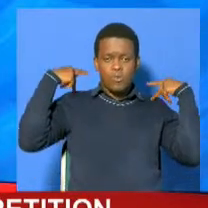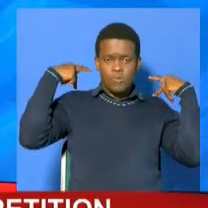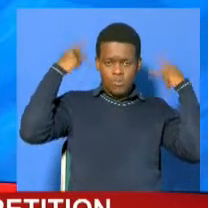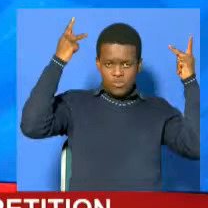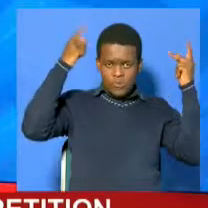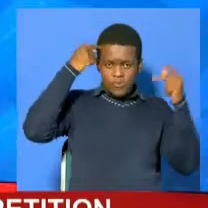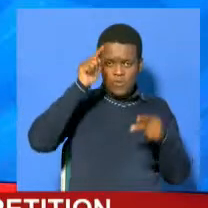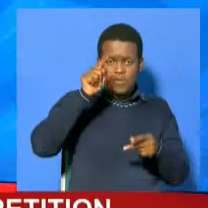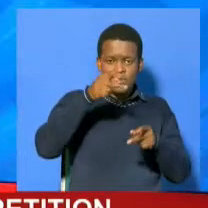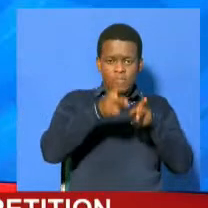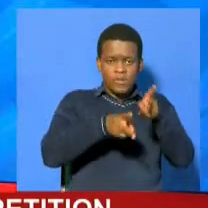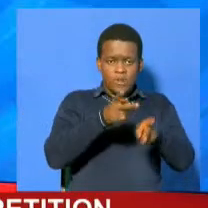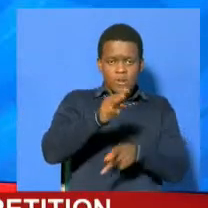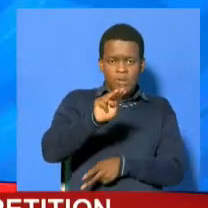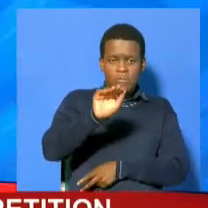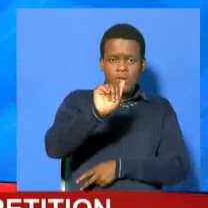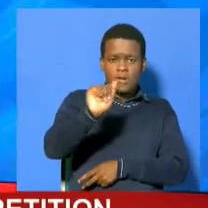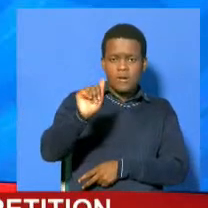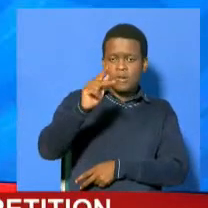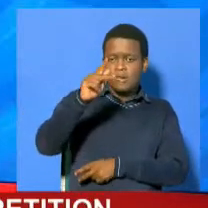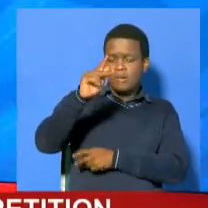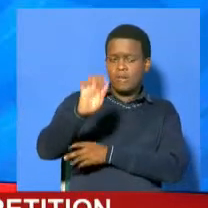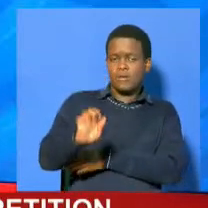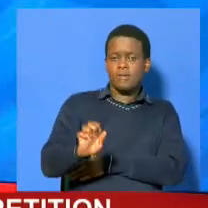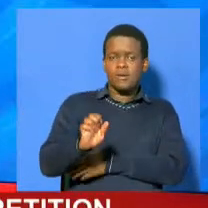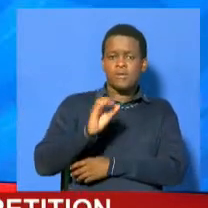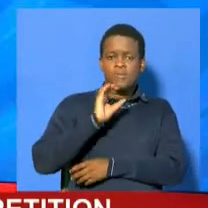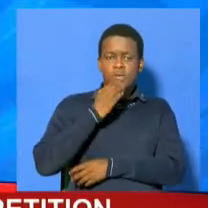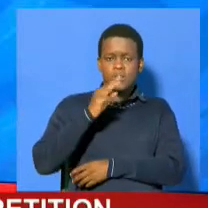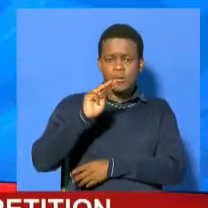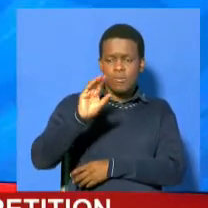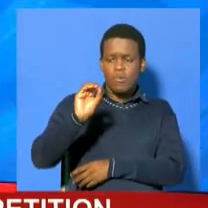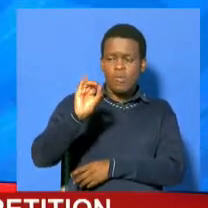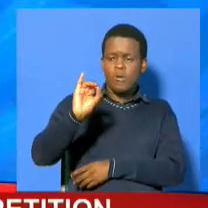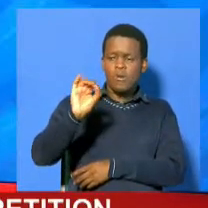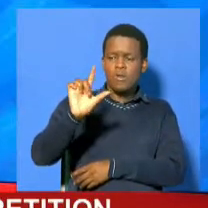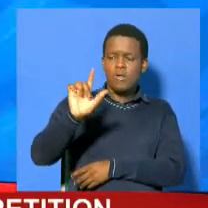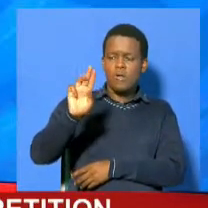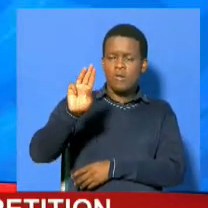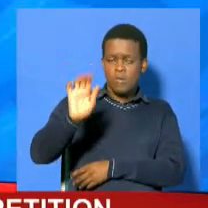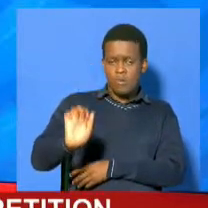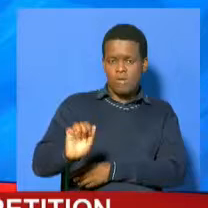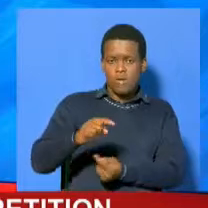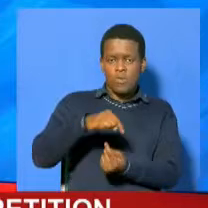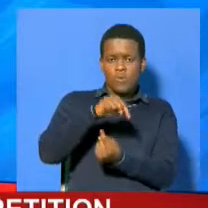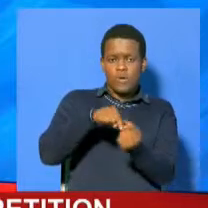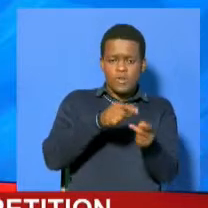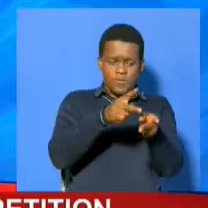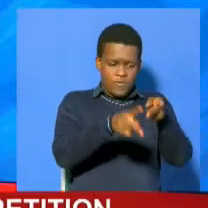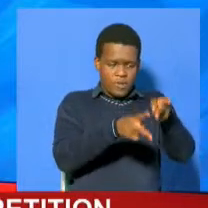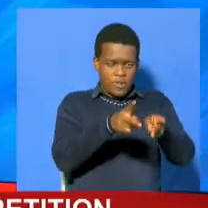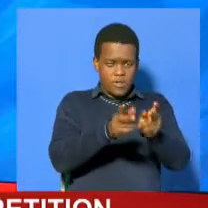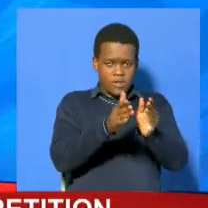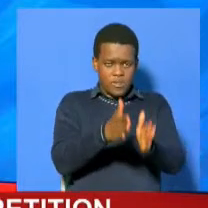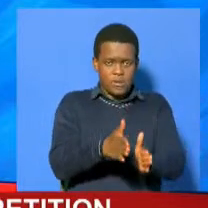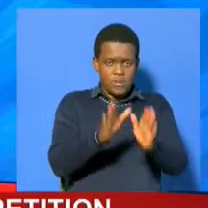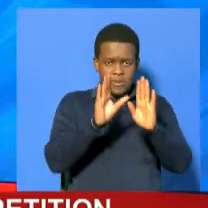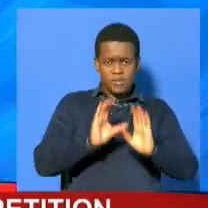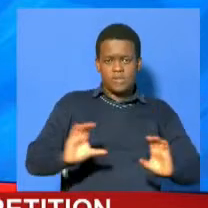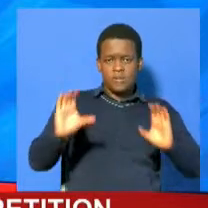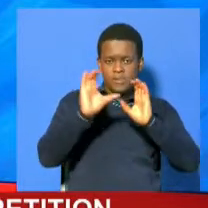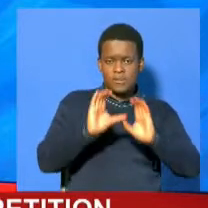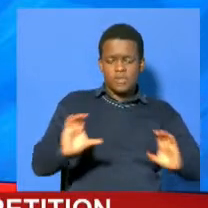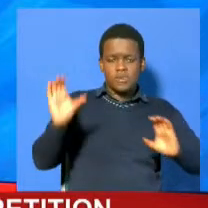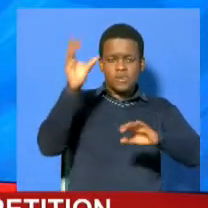Muilwa, as the village celebrated the success of the Tlhako Yega Outata traditional group. The group scooped